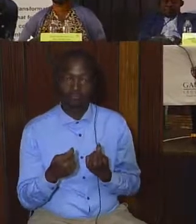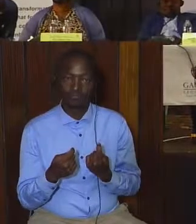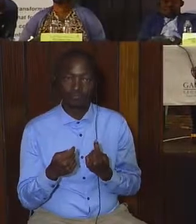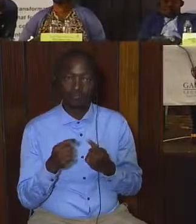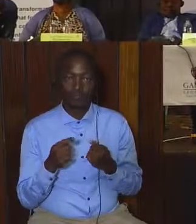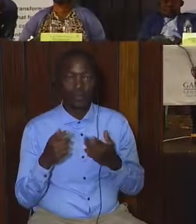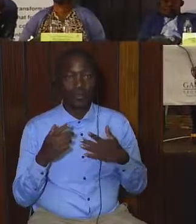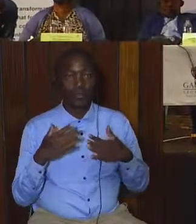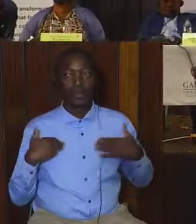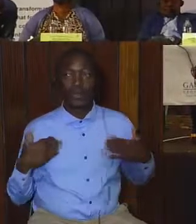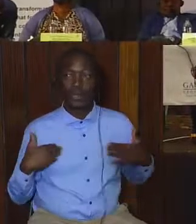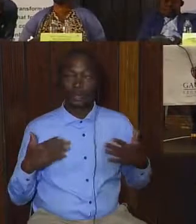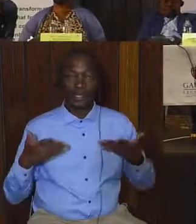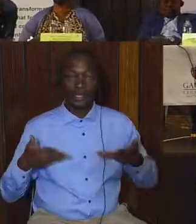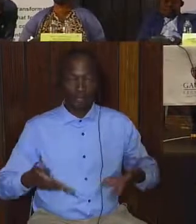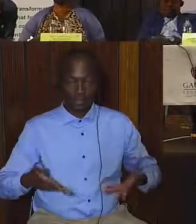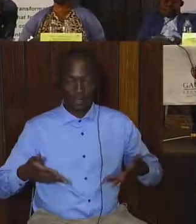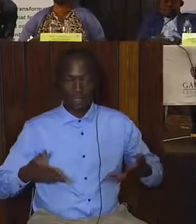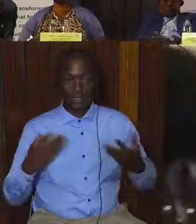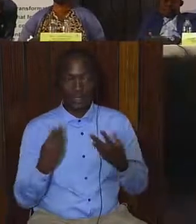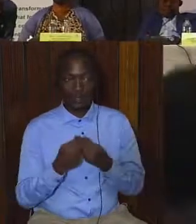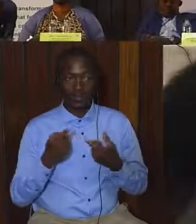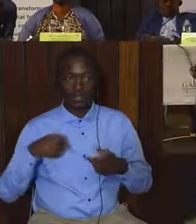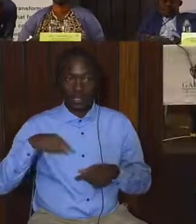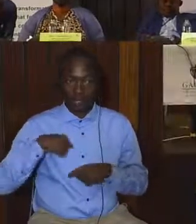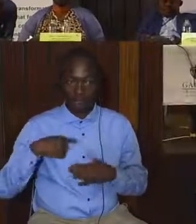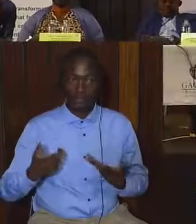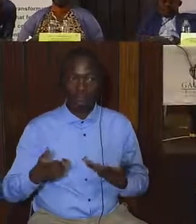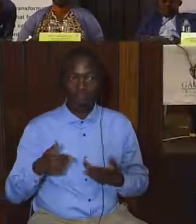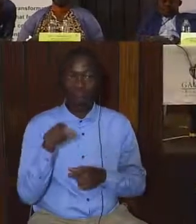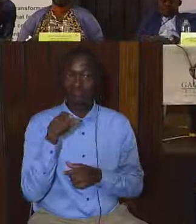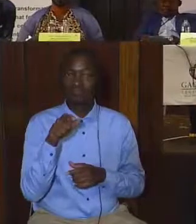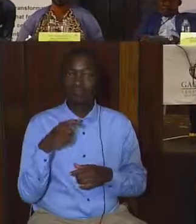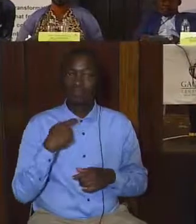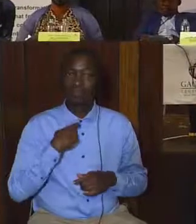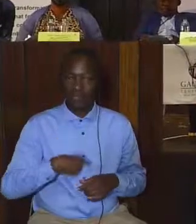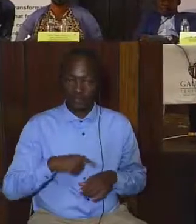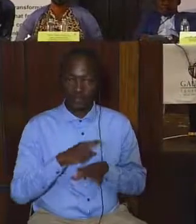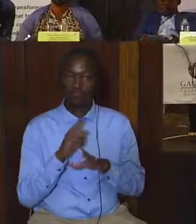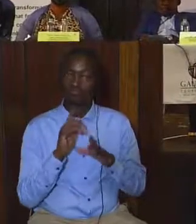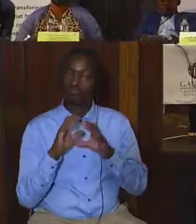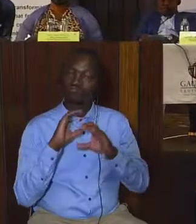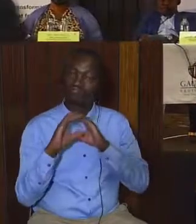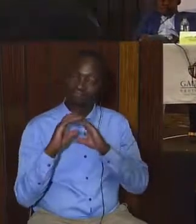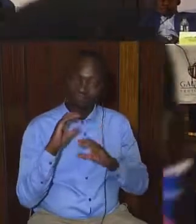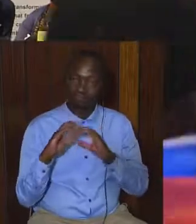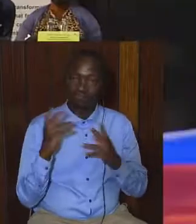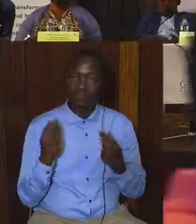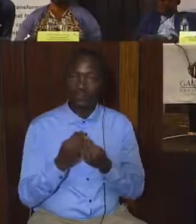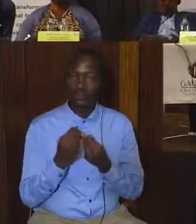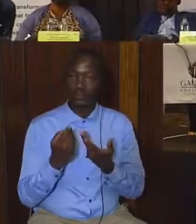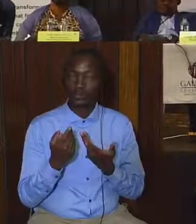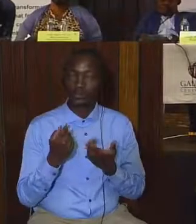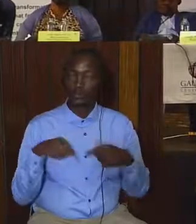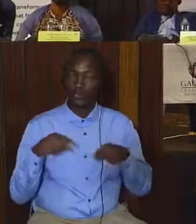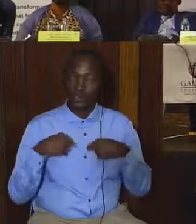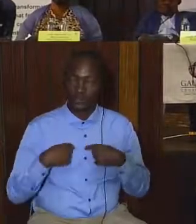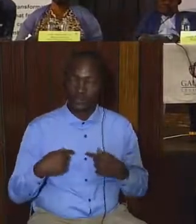And we are happy that you are here with us in person to engage with us and interact with us.